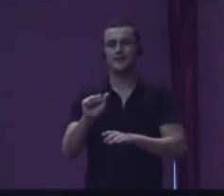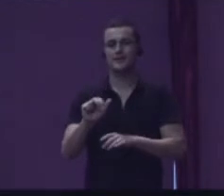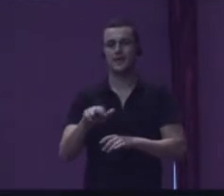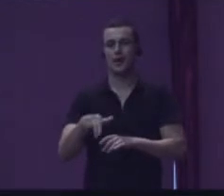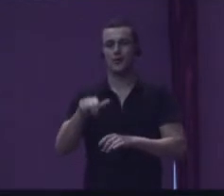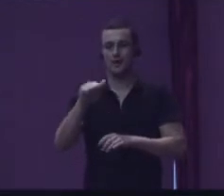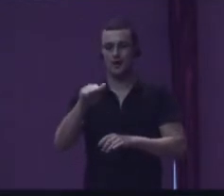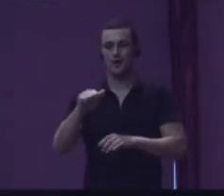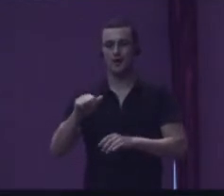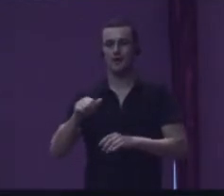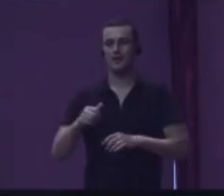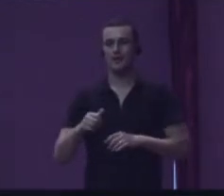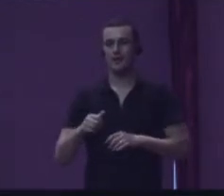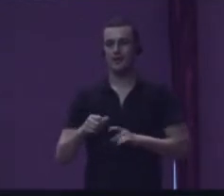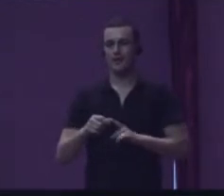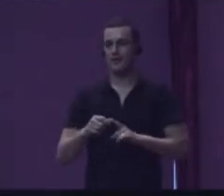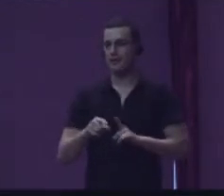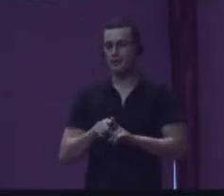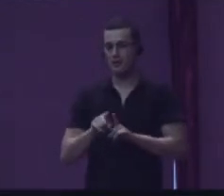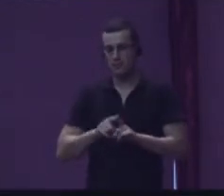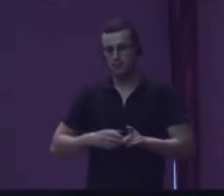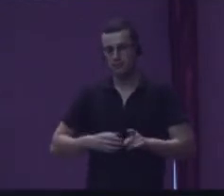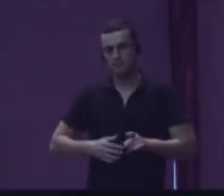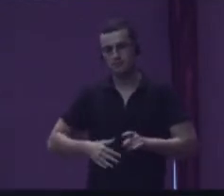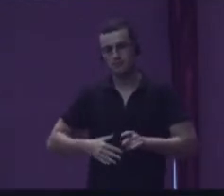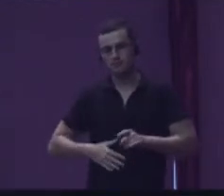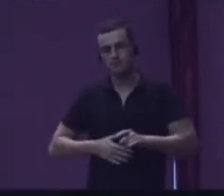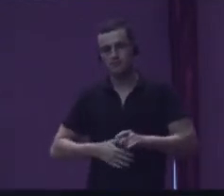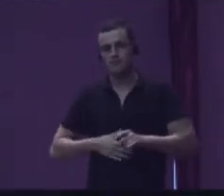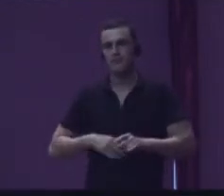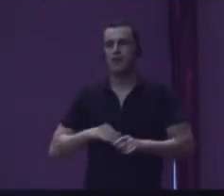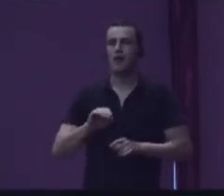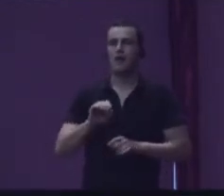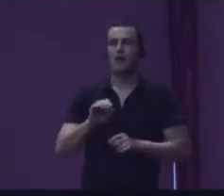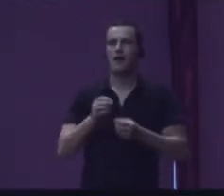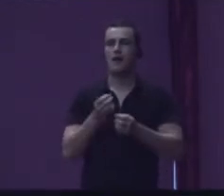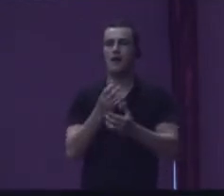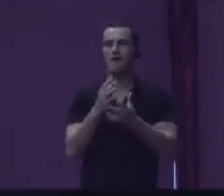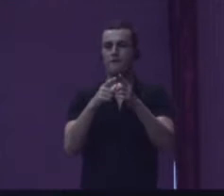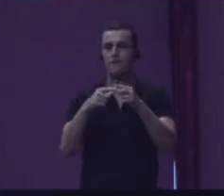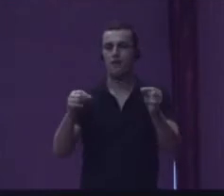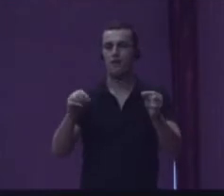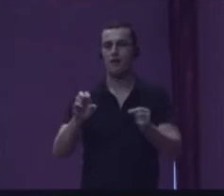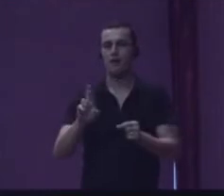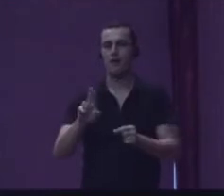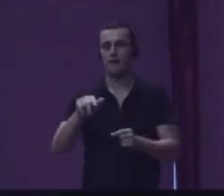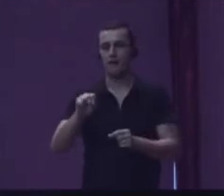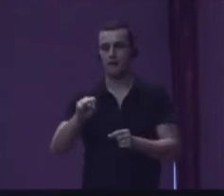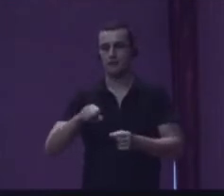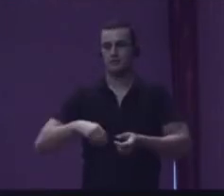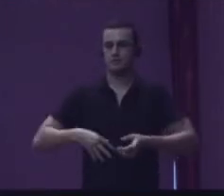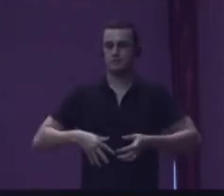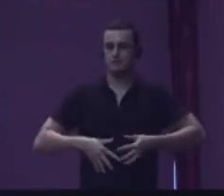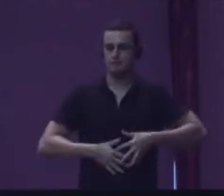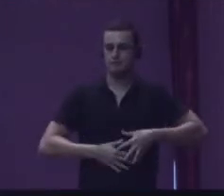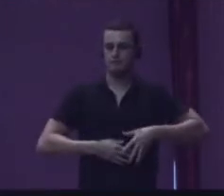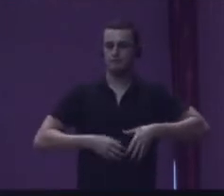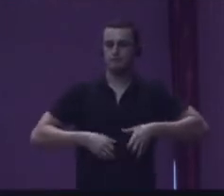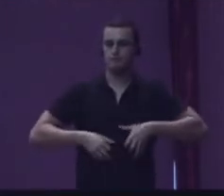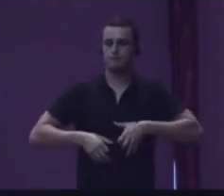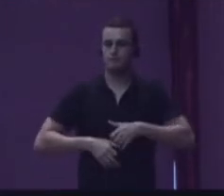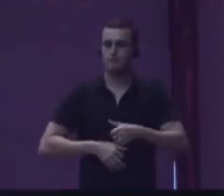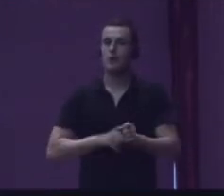sweat bath. Now, what do doctors say about this? No, no,